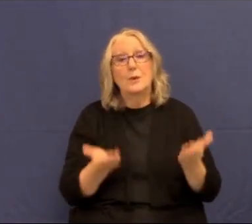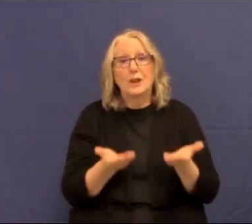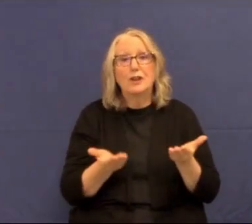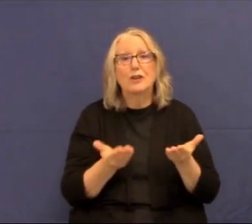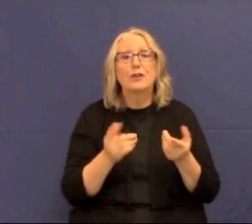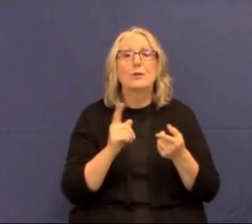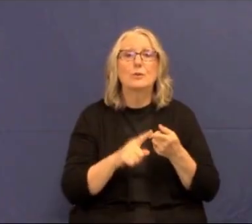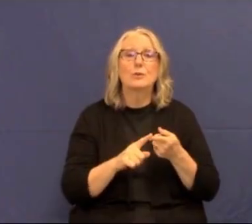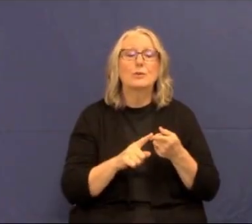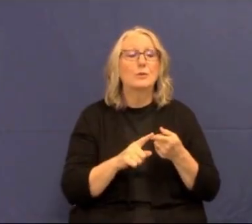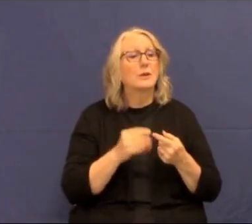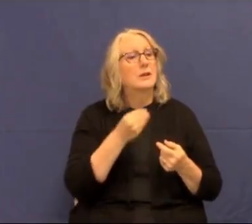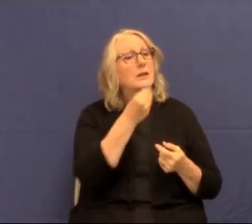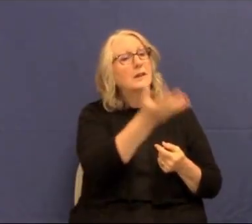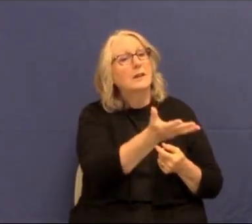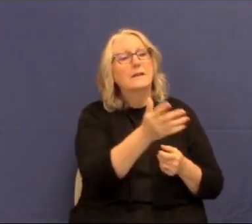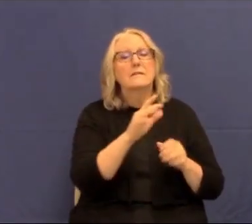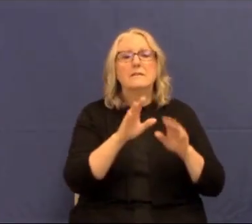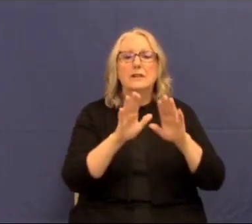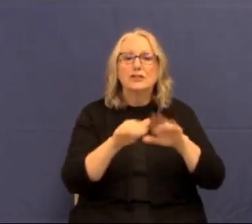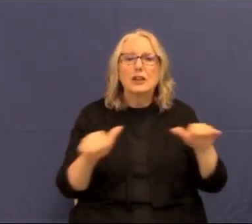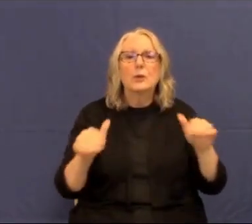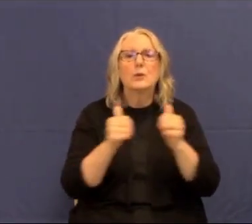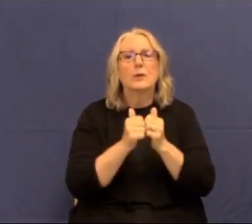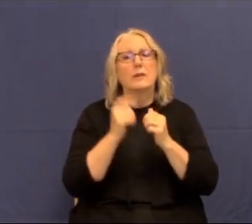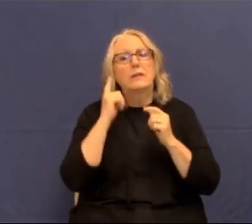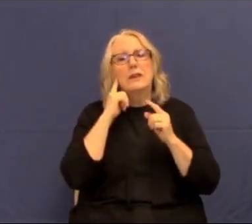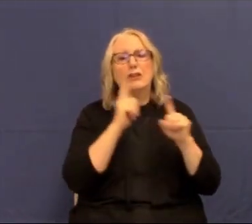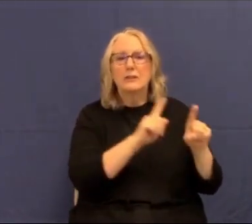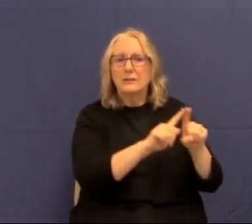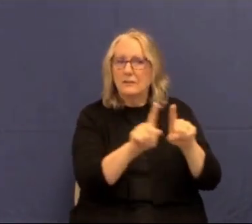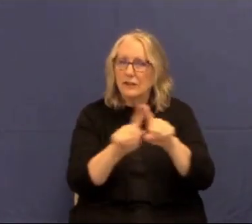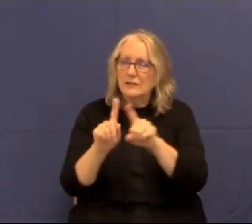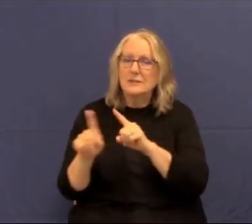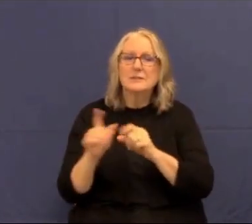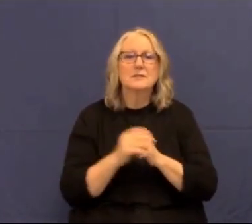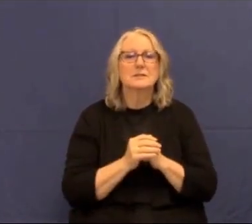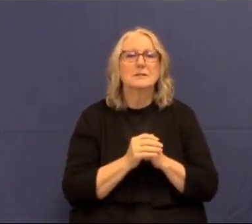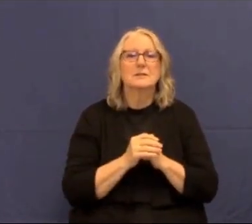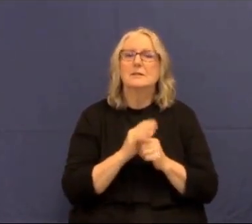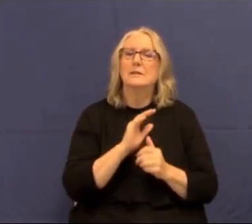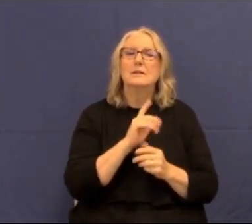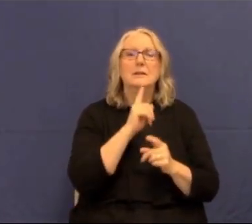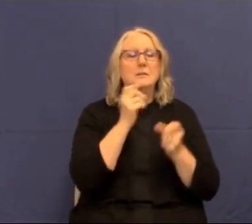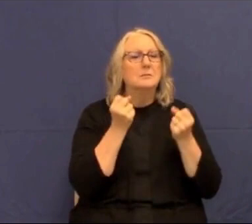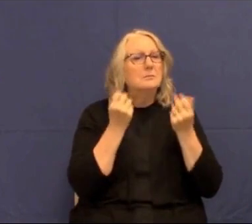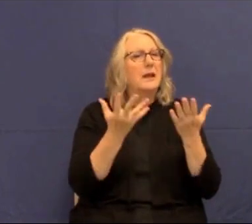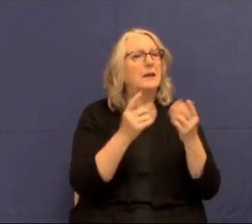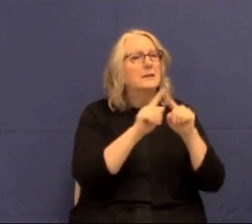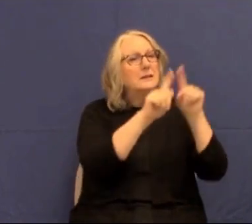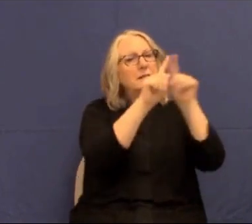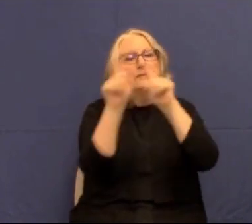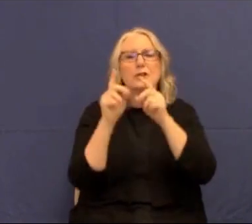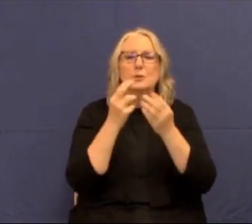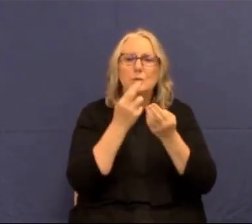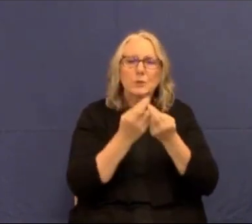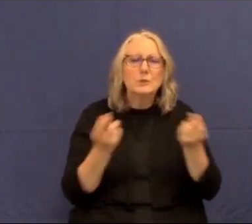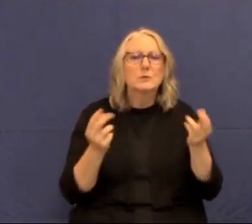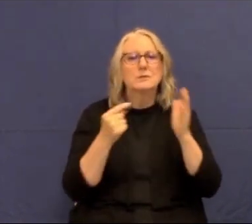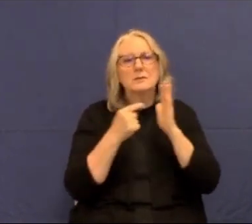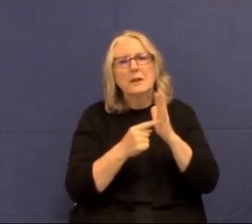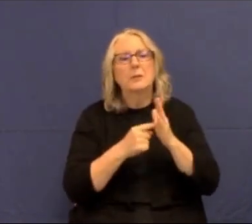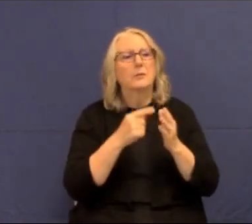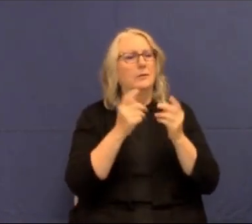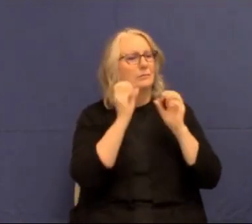our goal here is to give kiddos with hearing differences just all the resources